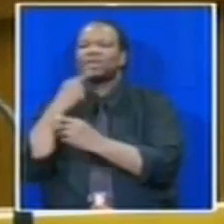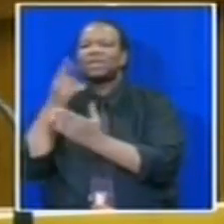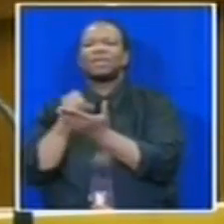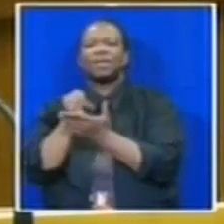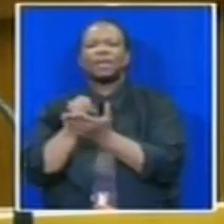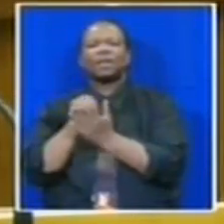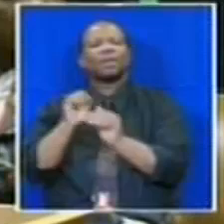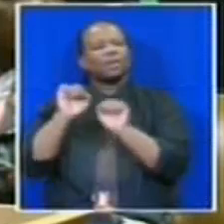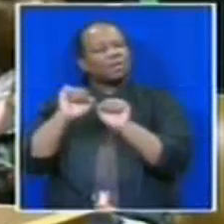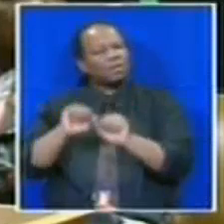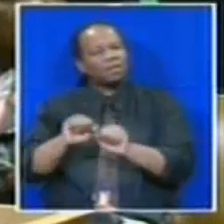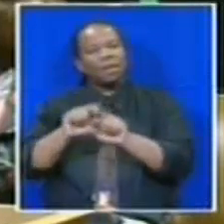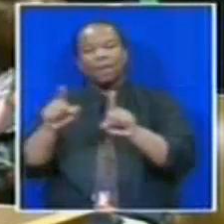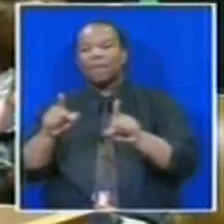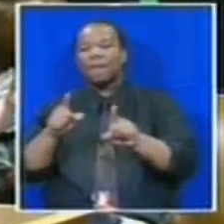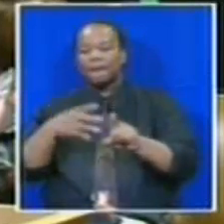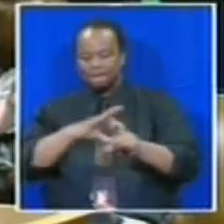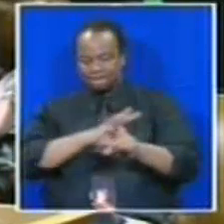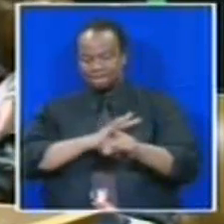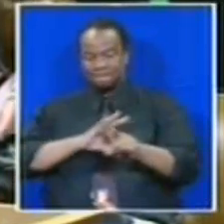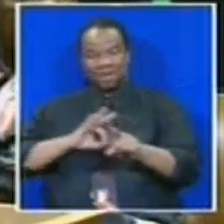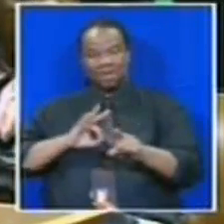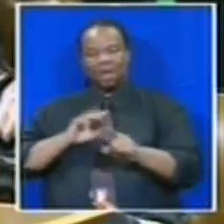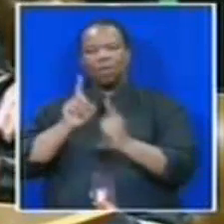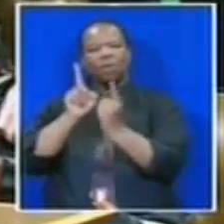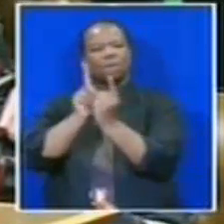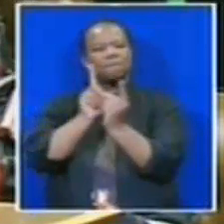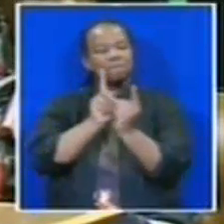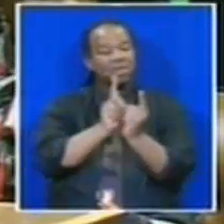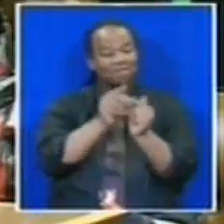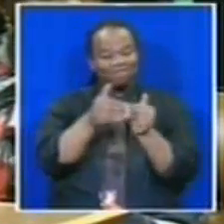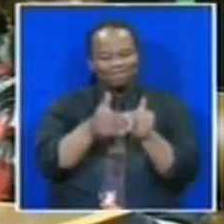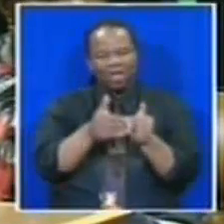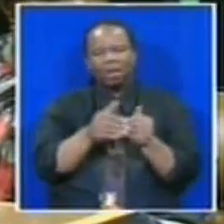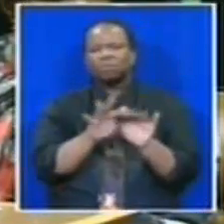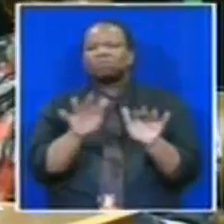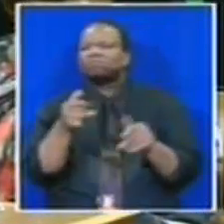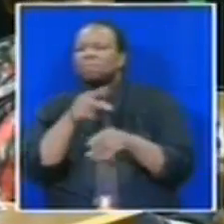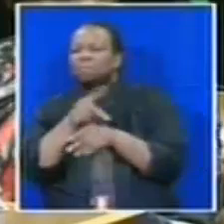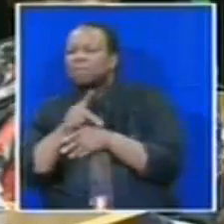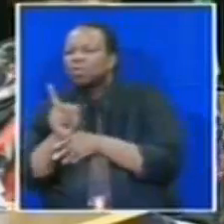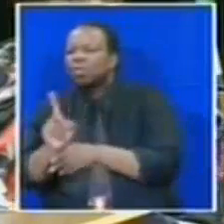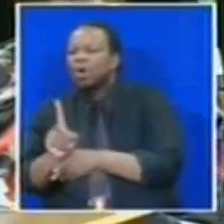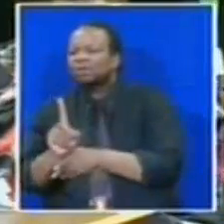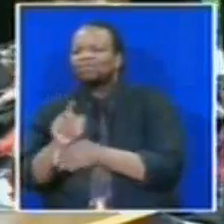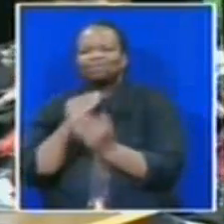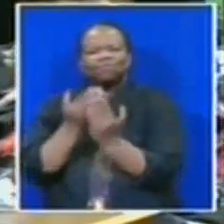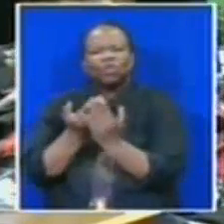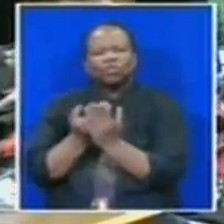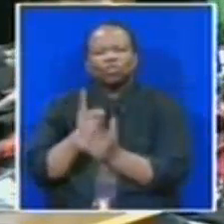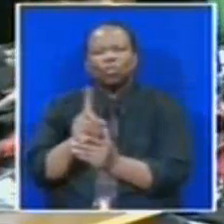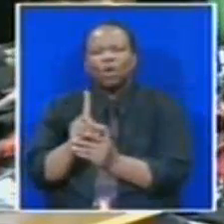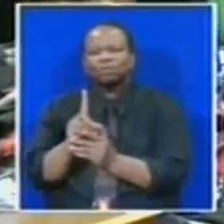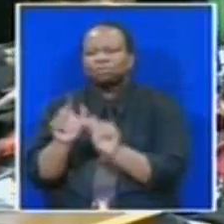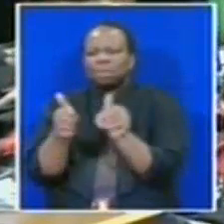We will meet with the mayors of our metropolitan municipalities shortly to hear their plans and suggestions for practical